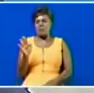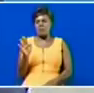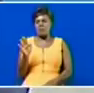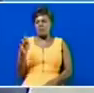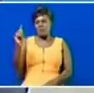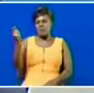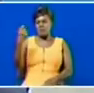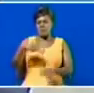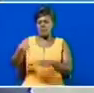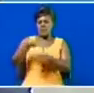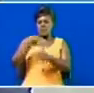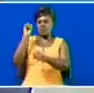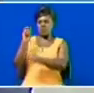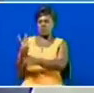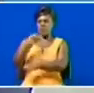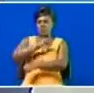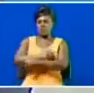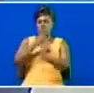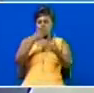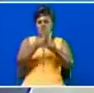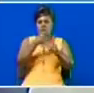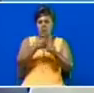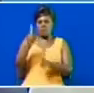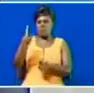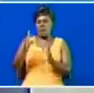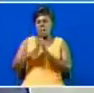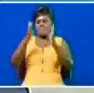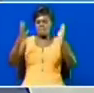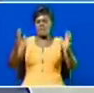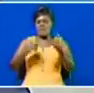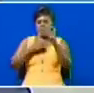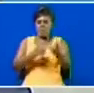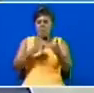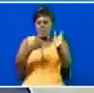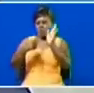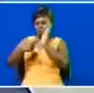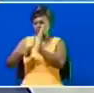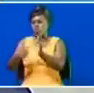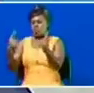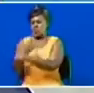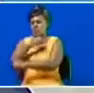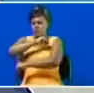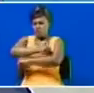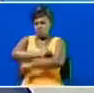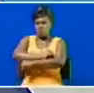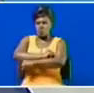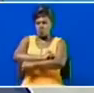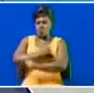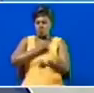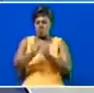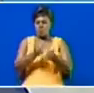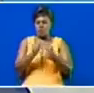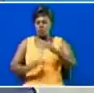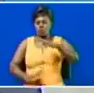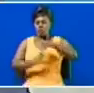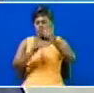Now, the Kenya National Secondary Schools Term 1A Games saw a wide array of talent on display as different schools outmuscled each other for the